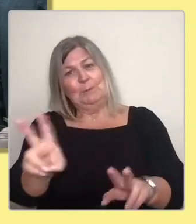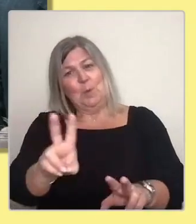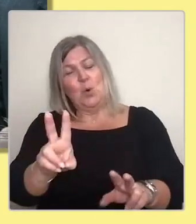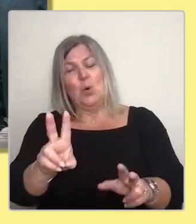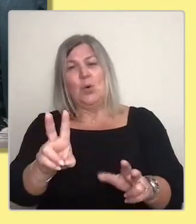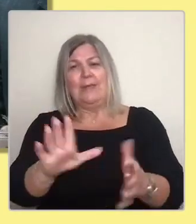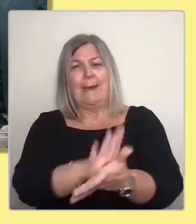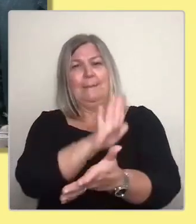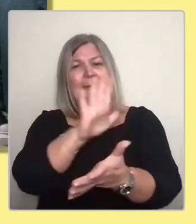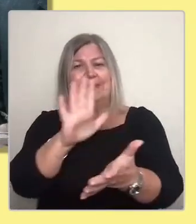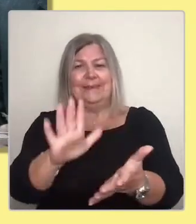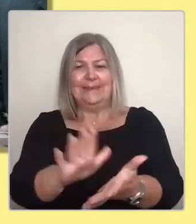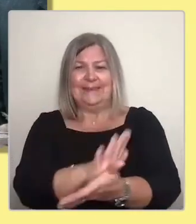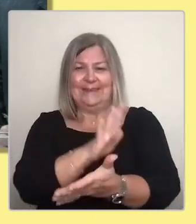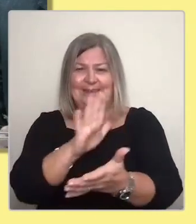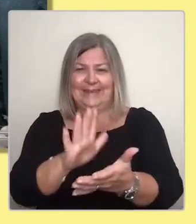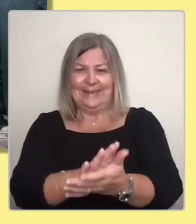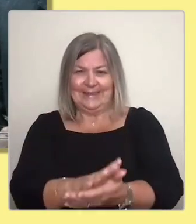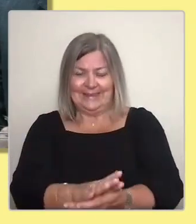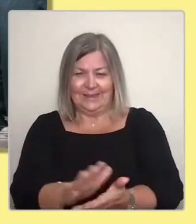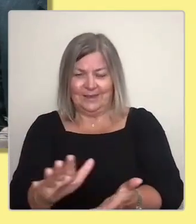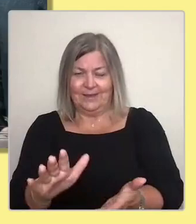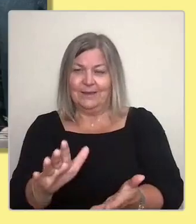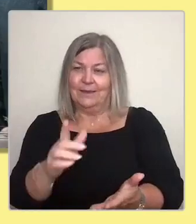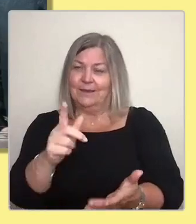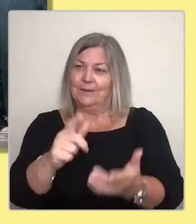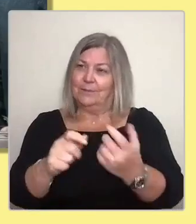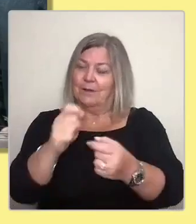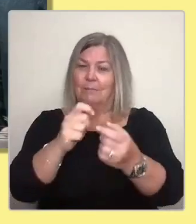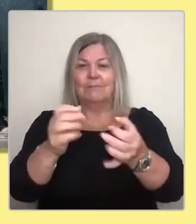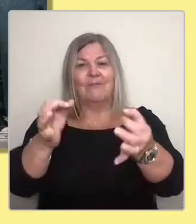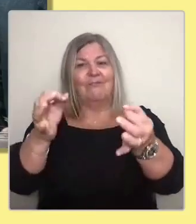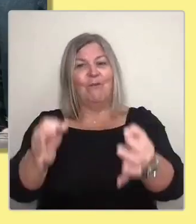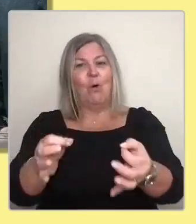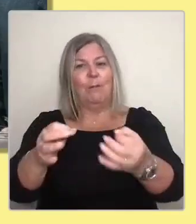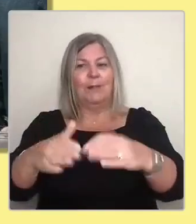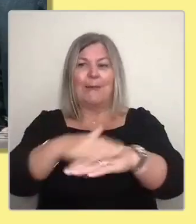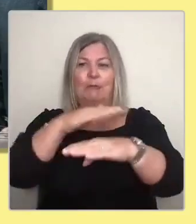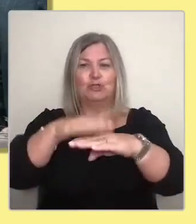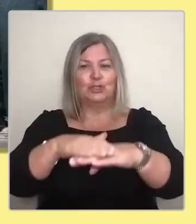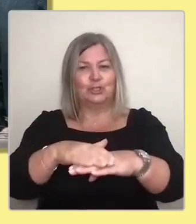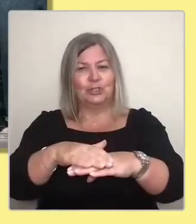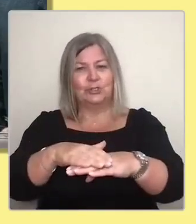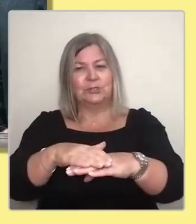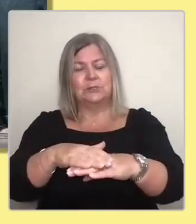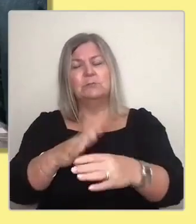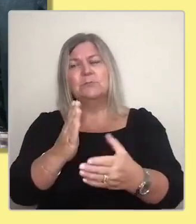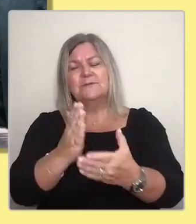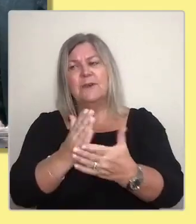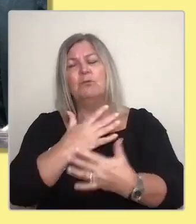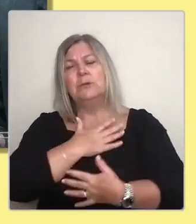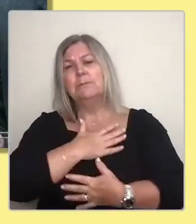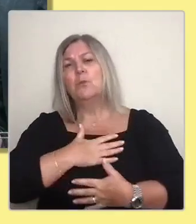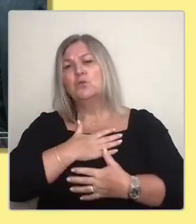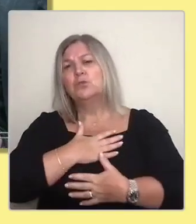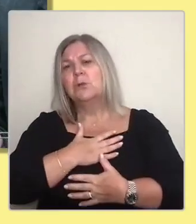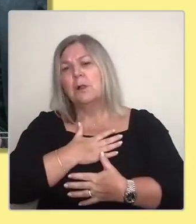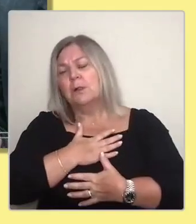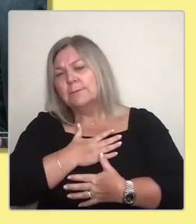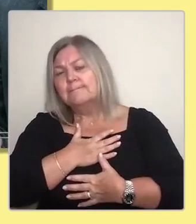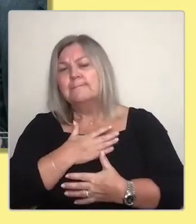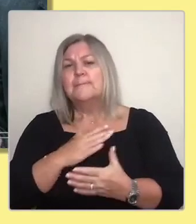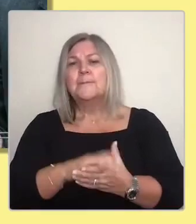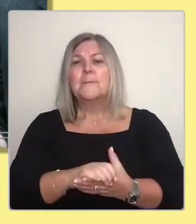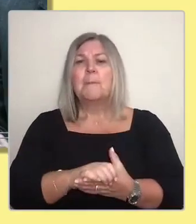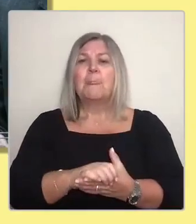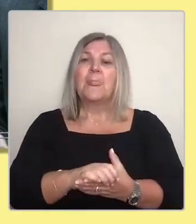that point where they could, you know, formalise their relationship in that way. So it was really moving to see that. And just to reiterate this,